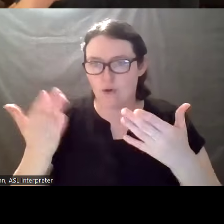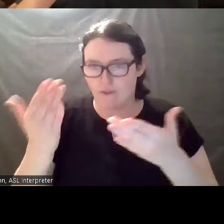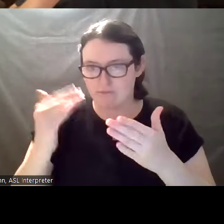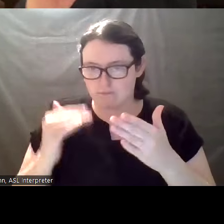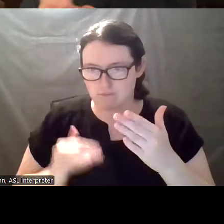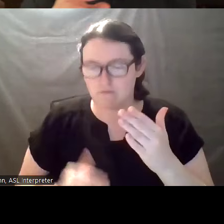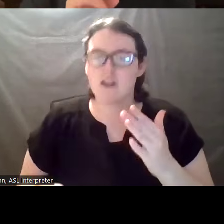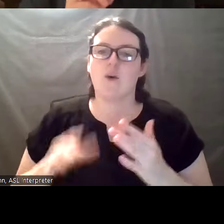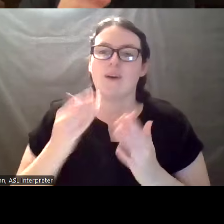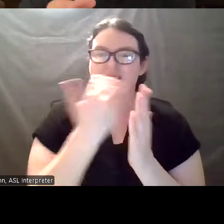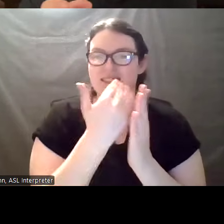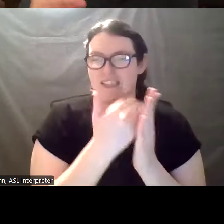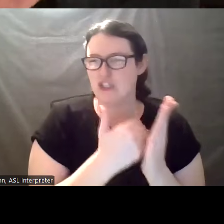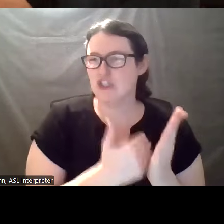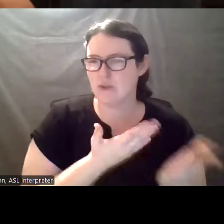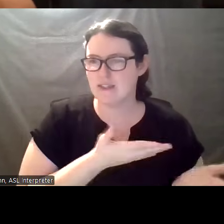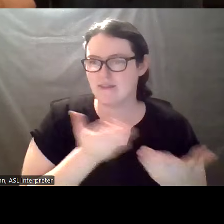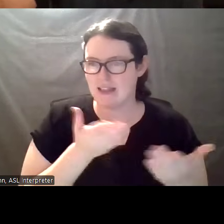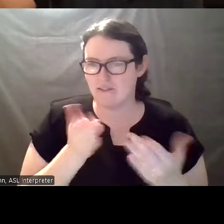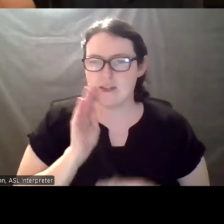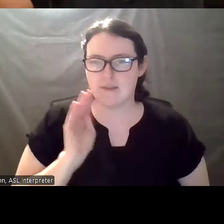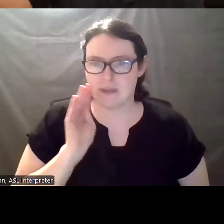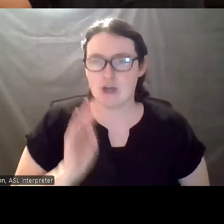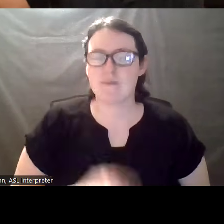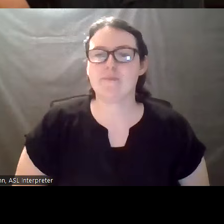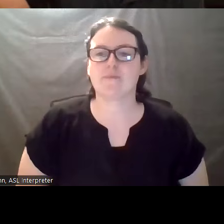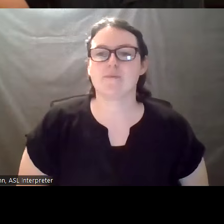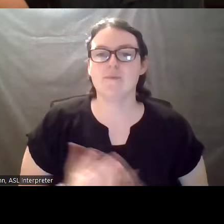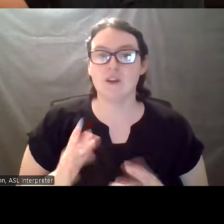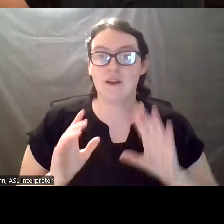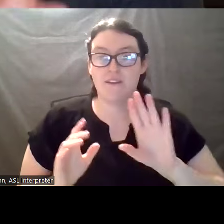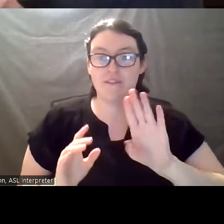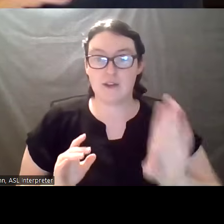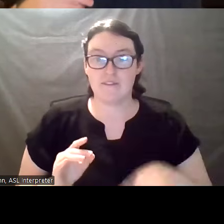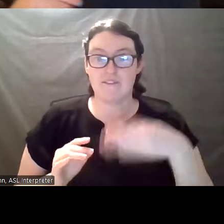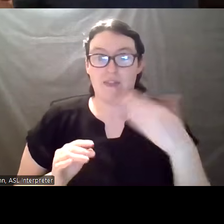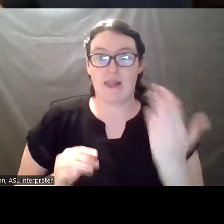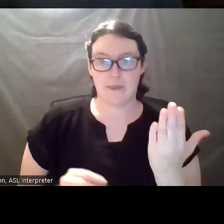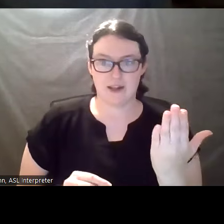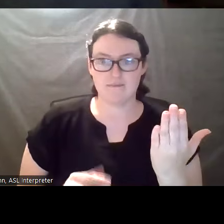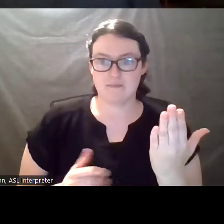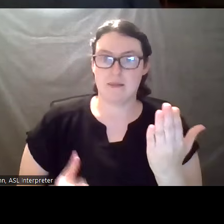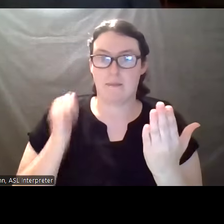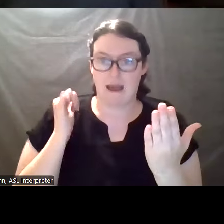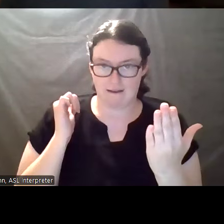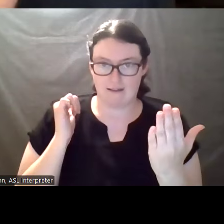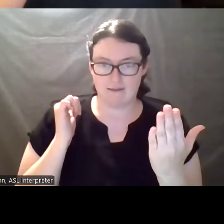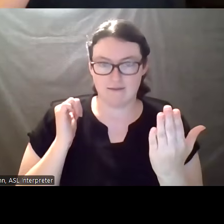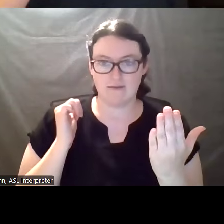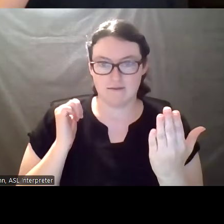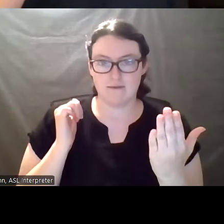a series of deliveries of beer. If we flip this tablet over onto the back side, the reverse,